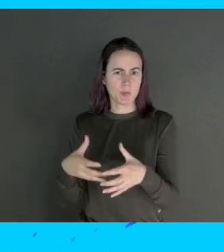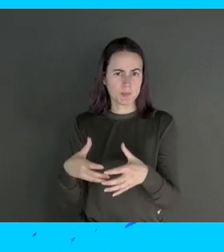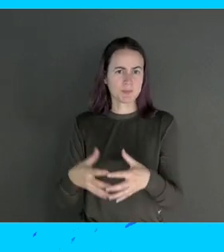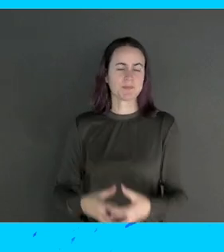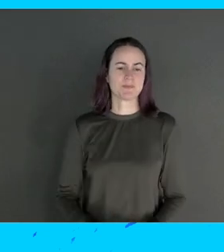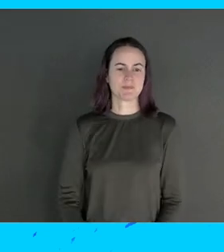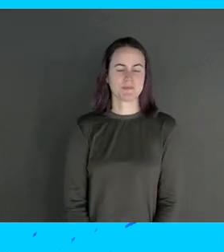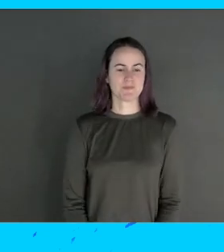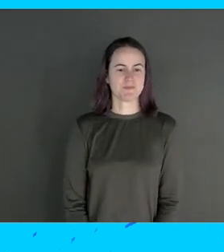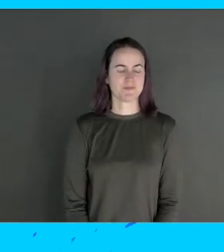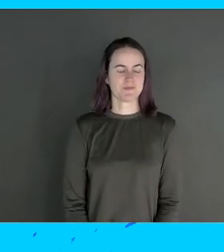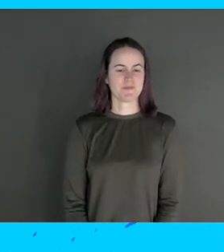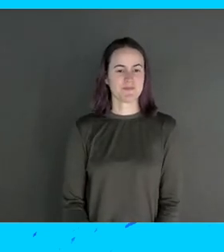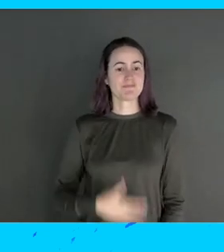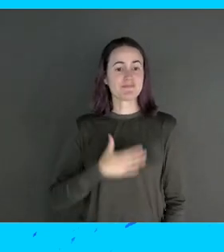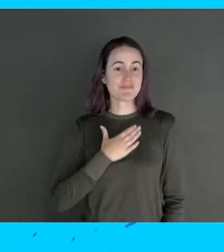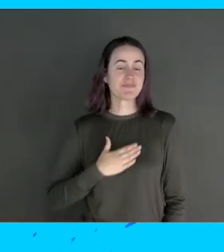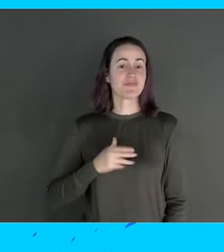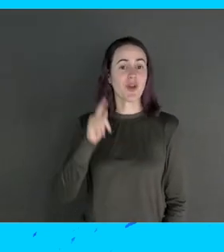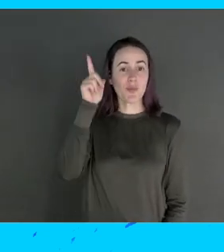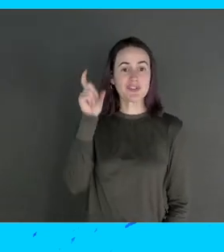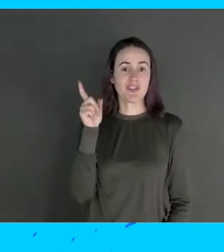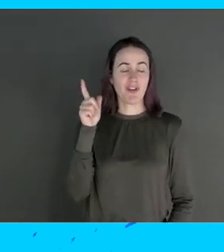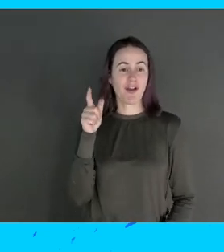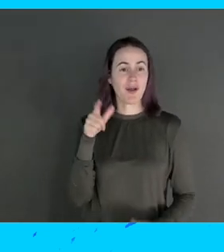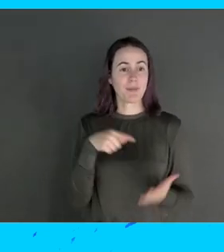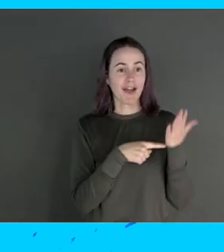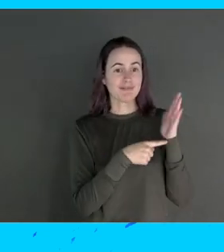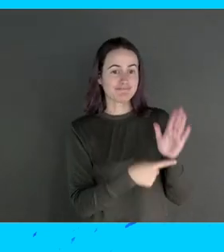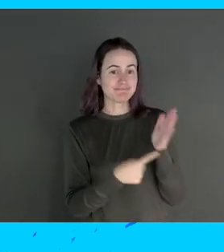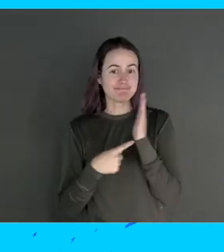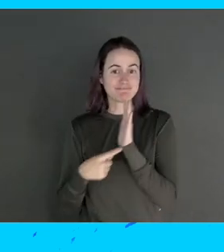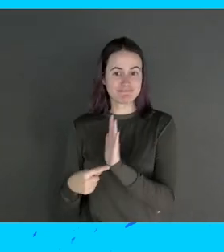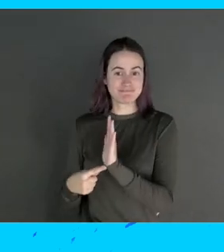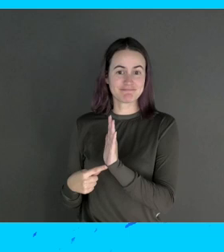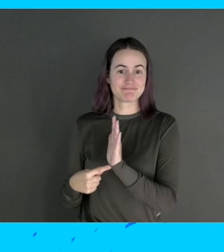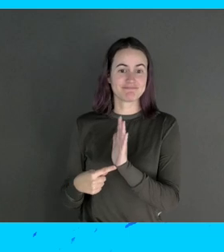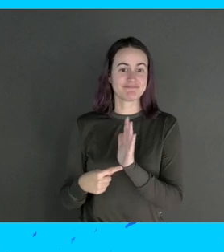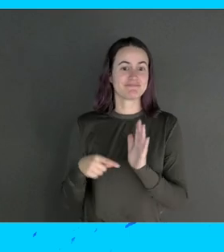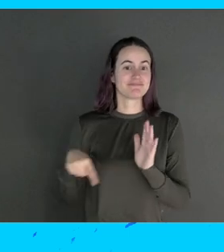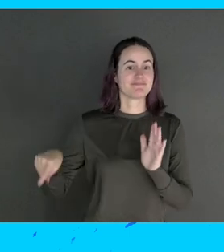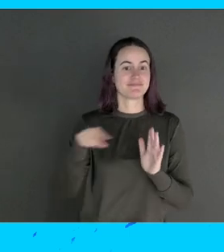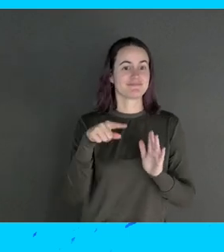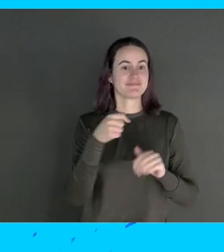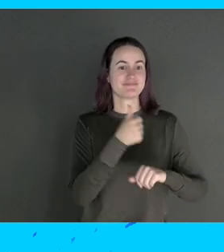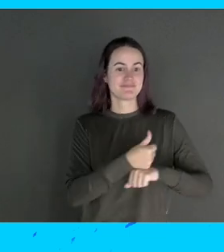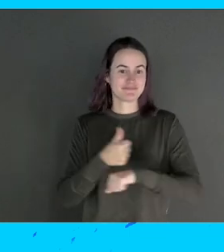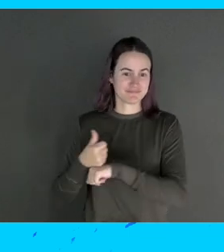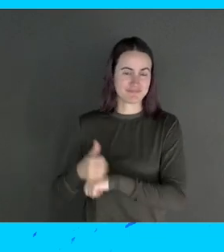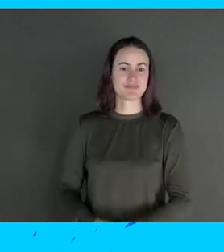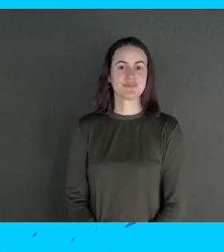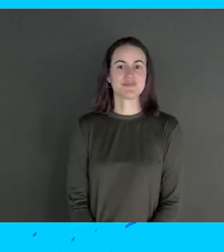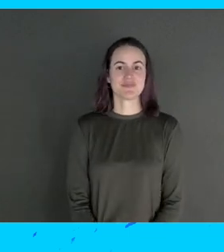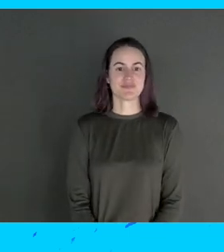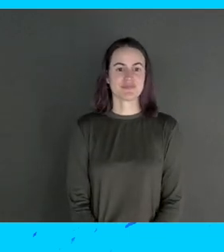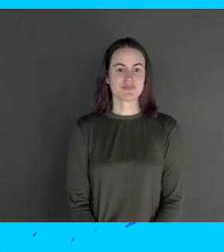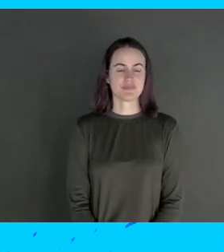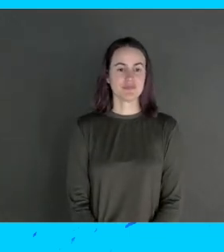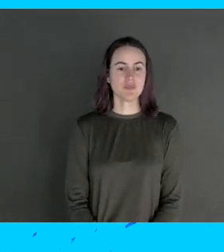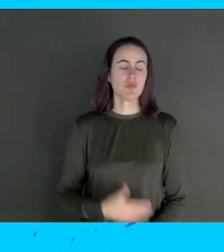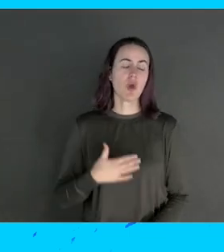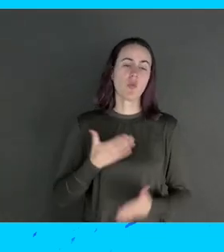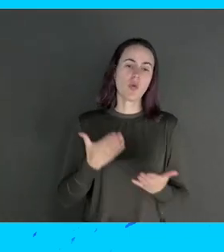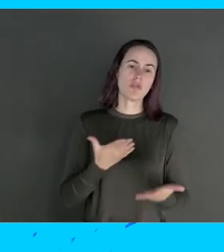begin with the session with the introducing a story that includes, that revolves around queer activism in